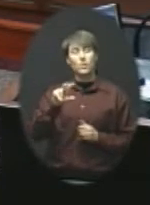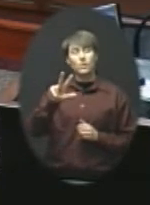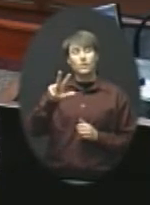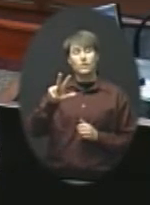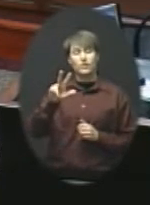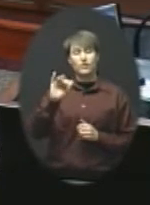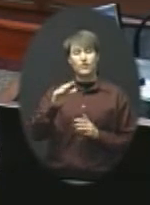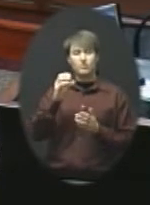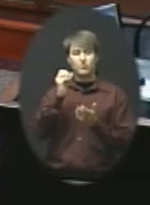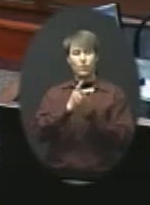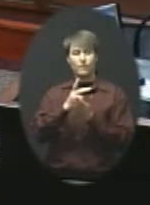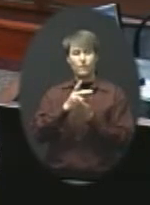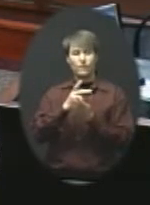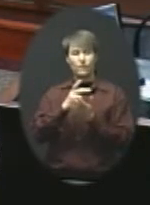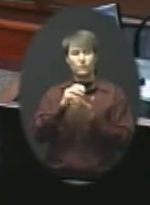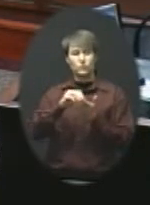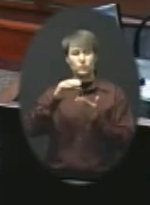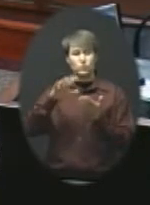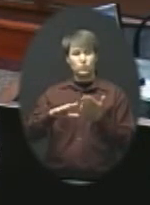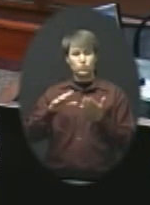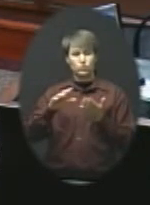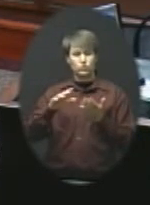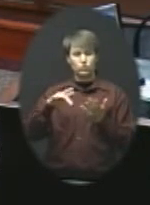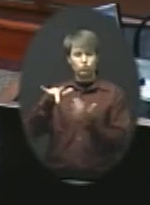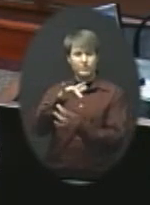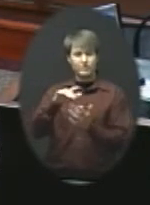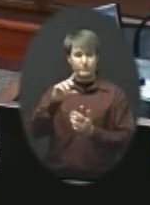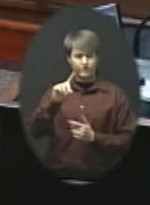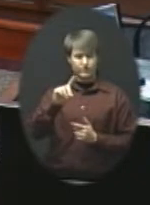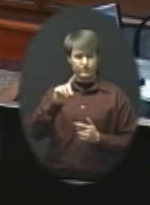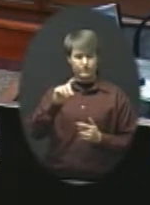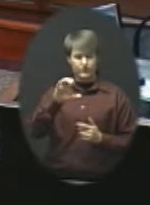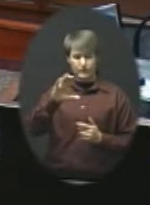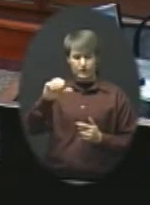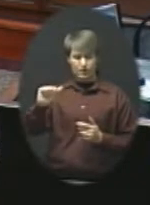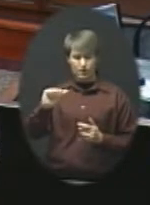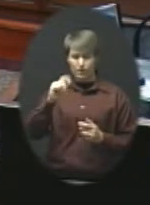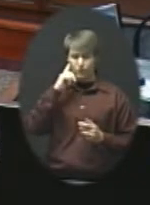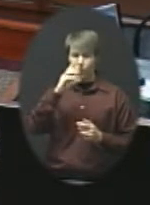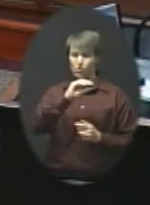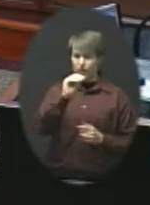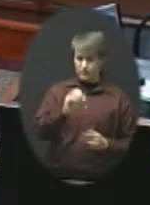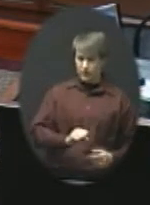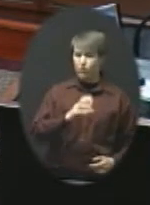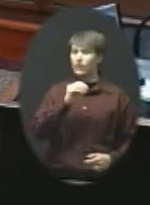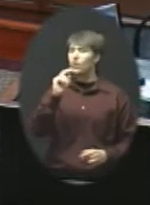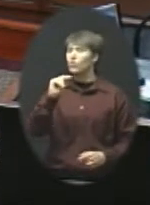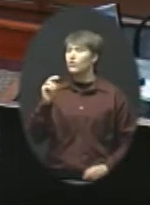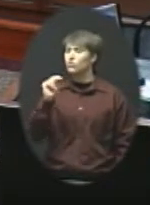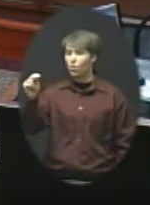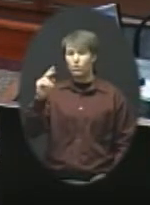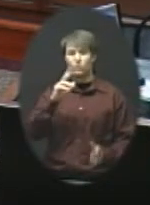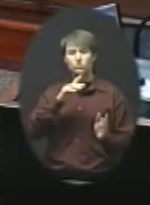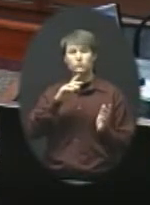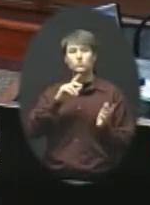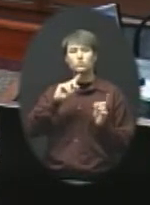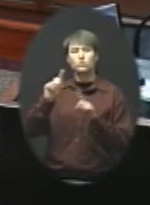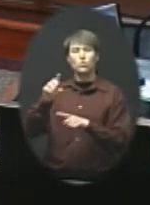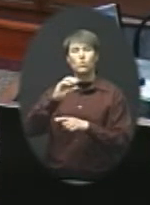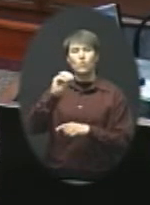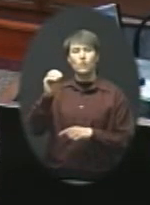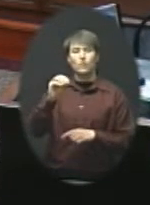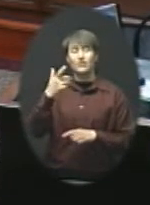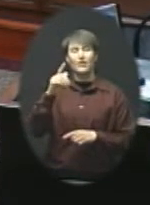7.03, which is the approval of the student trip DECA for Olathe South and Olathe North to Atlanta, Georgia, and approval of the